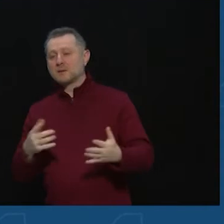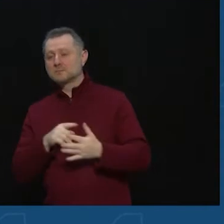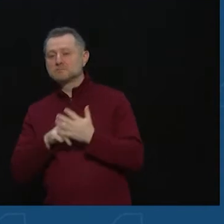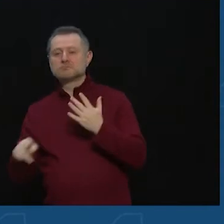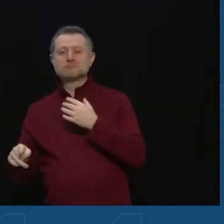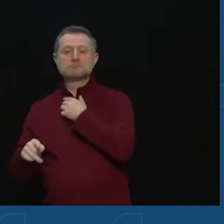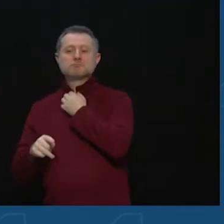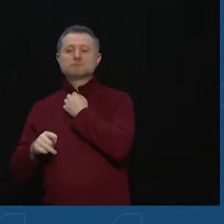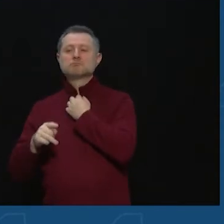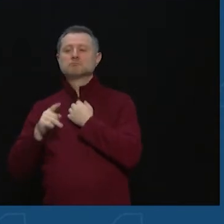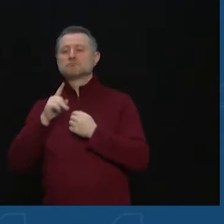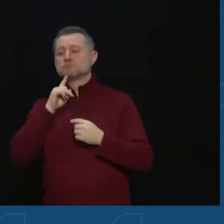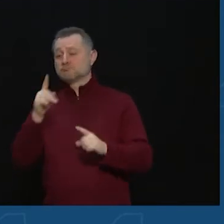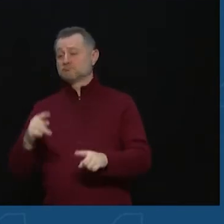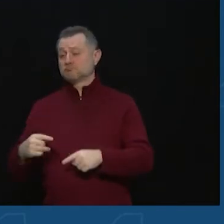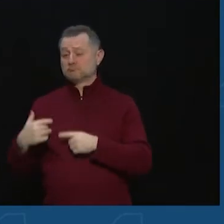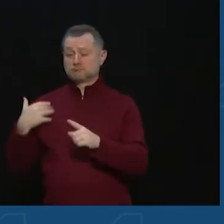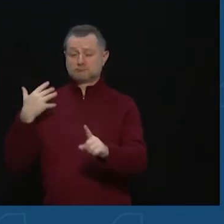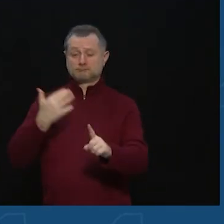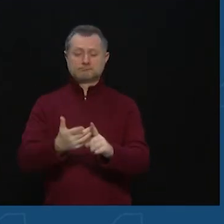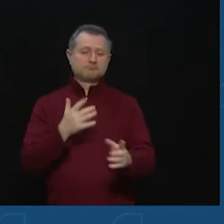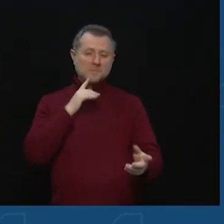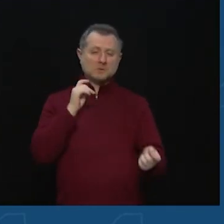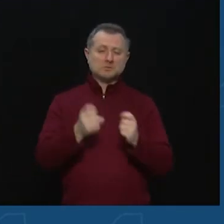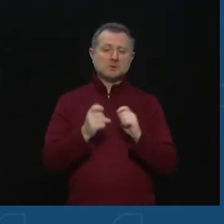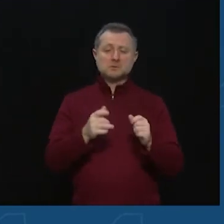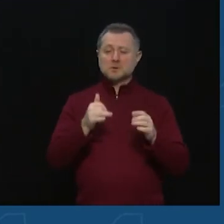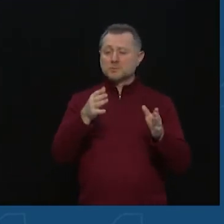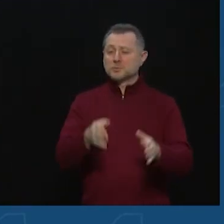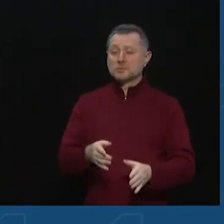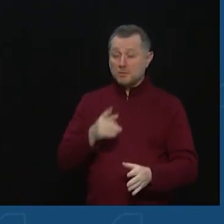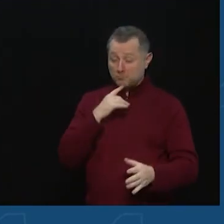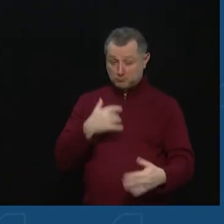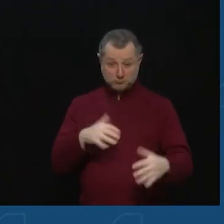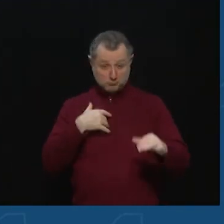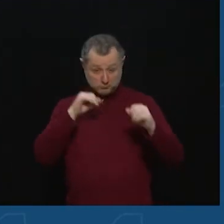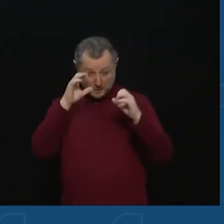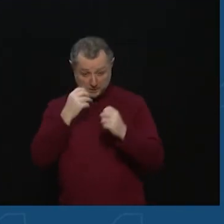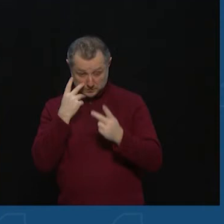of life. Fascinating. I saw your backgrounds. Some of you served in the military.